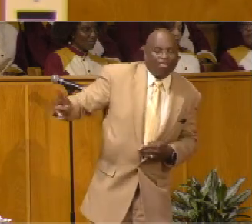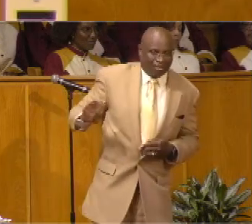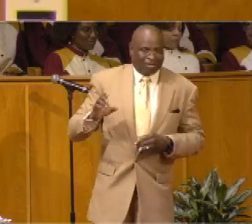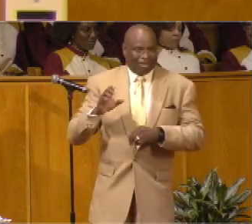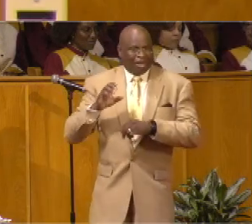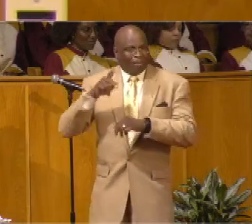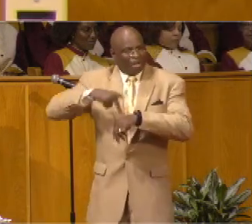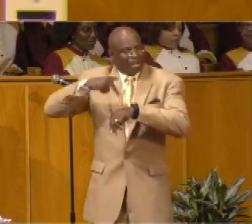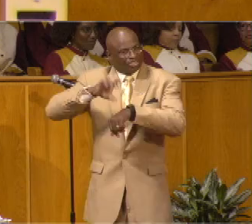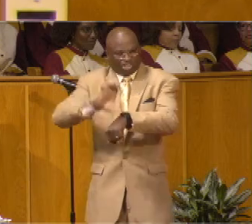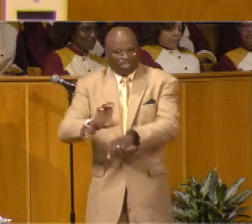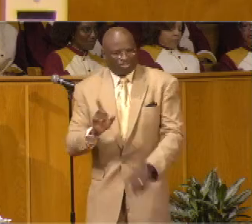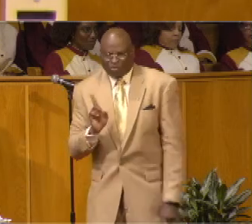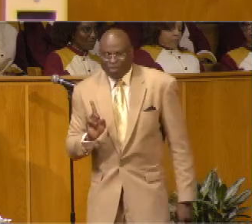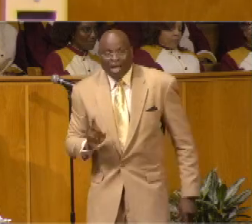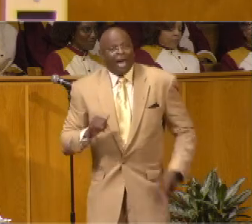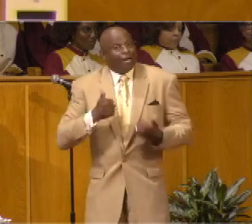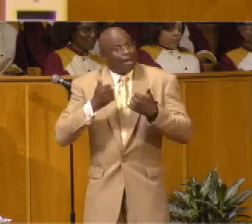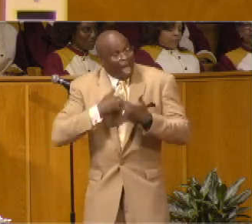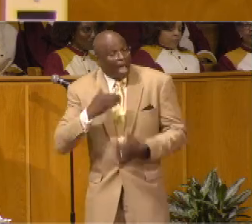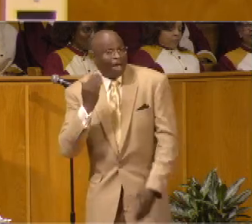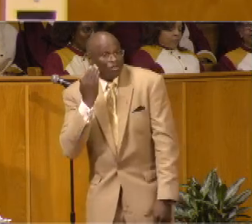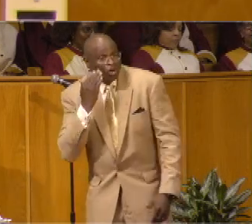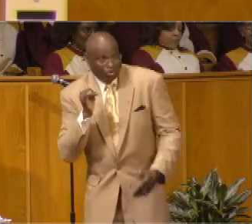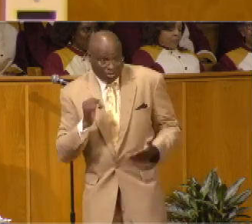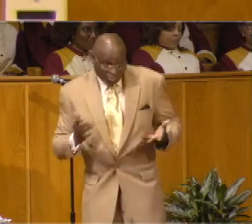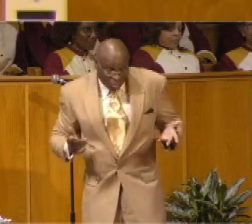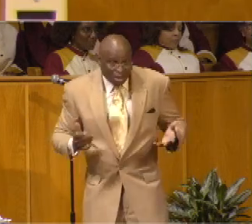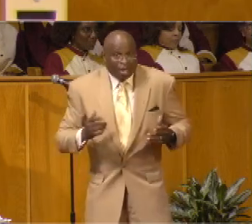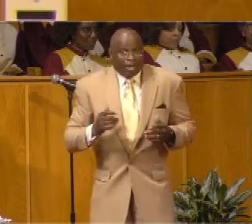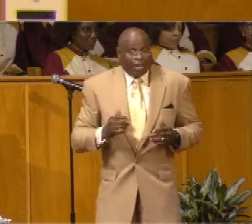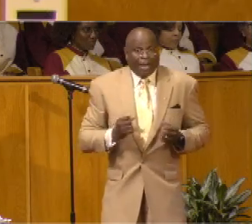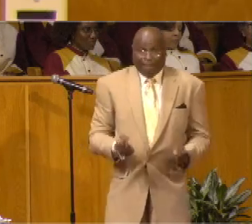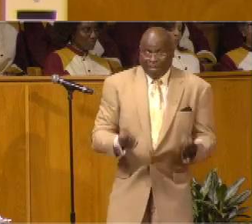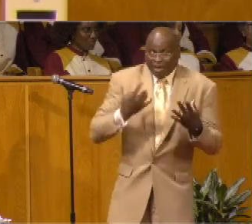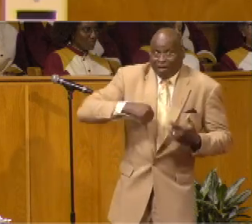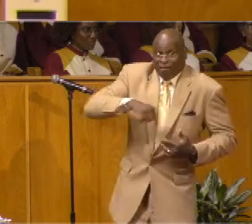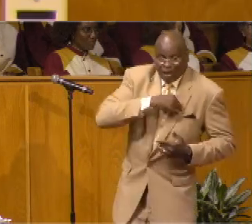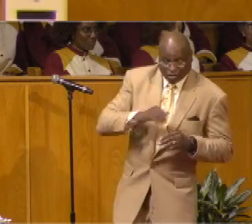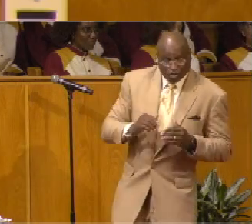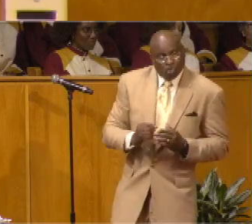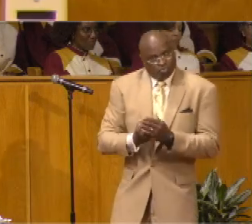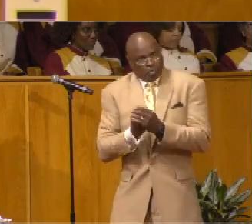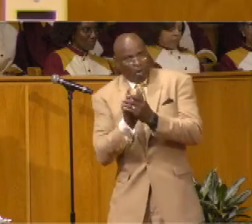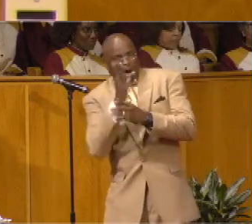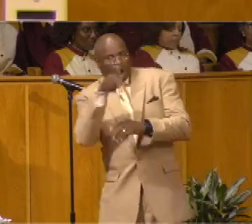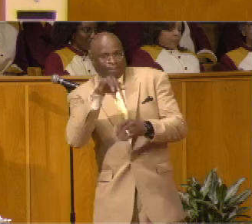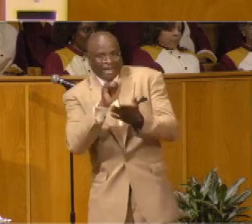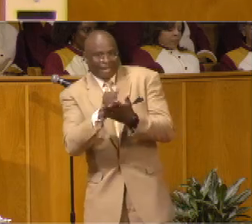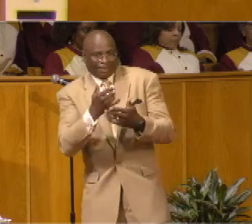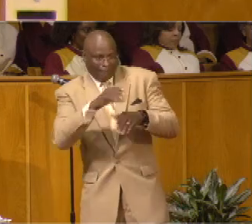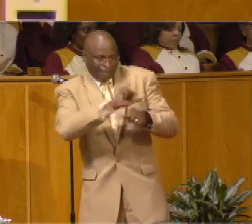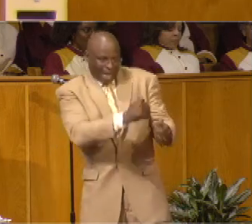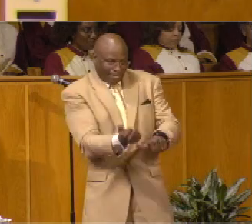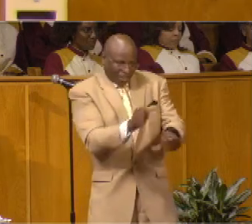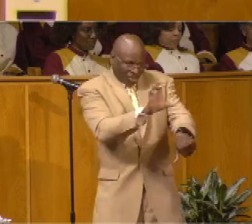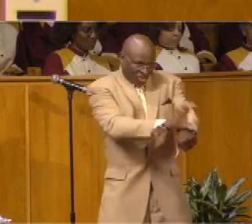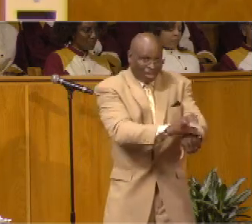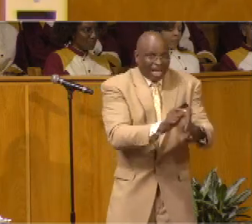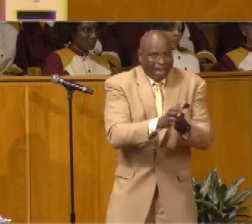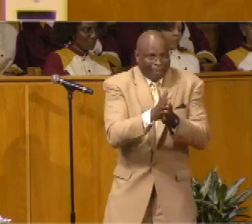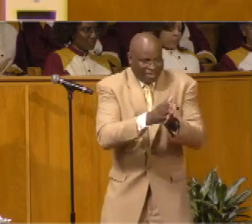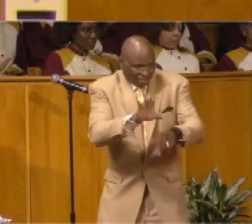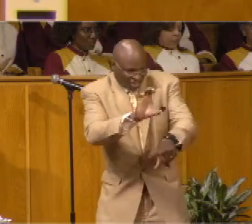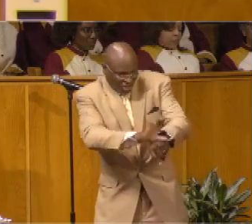Pentecostalism. What I am unaware of is that many of us have been raised mainline Baptists and Methodists